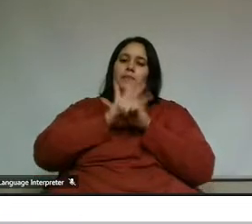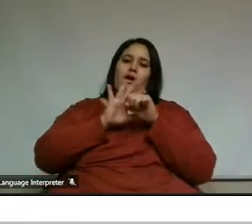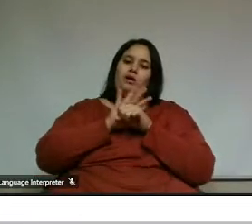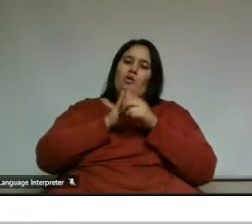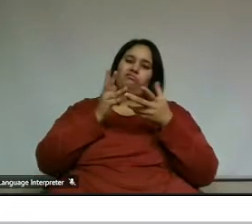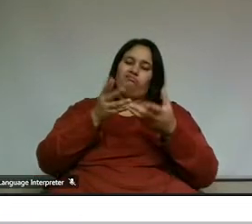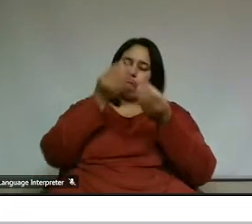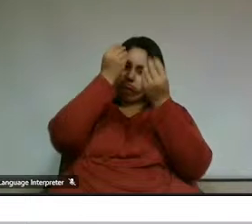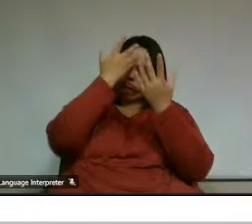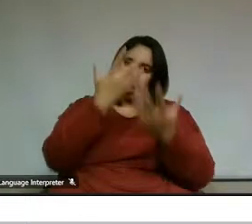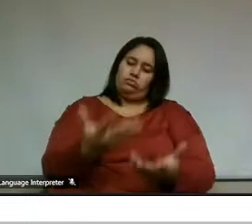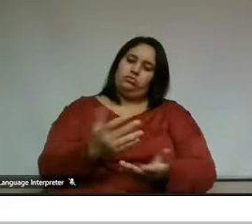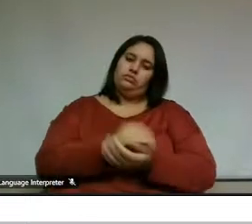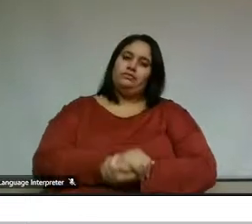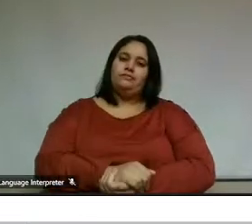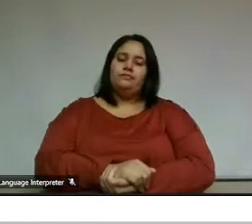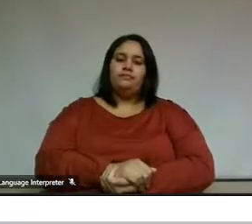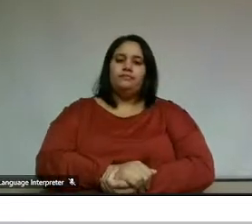Carl.